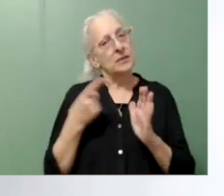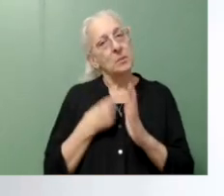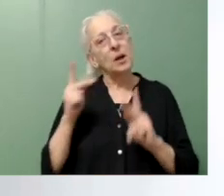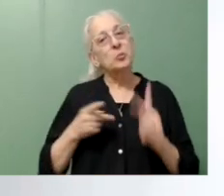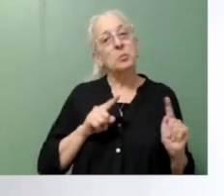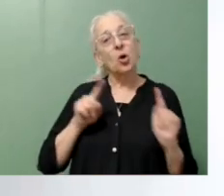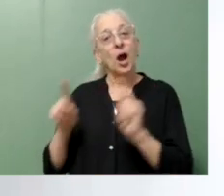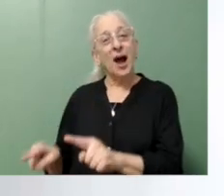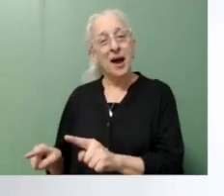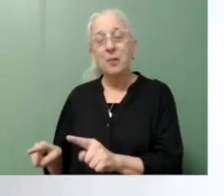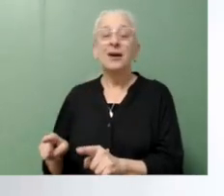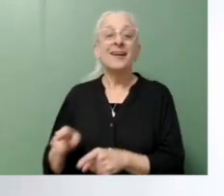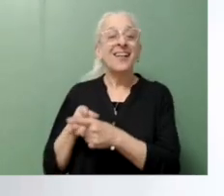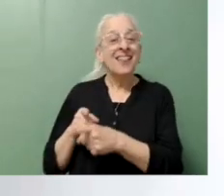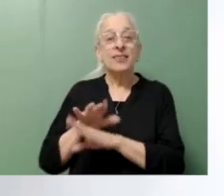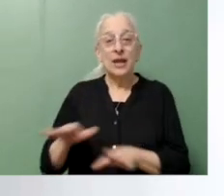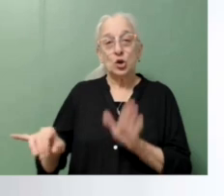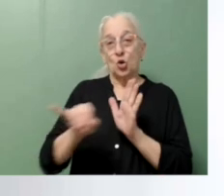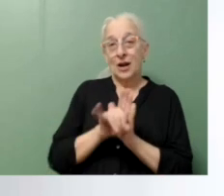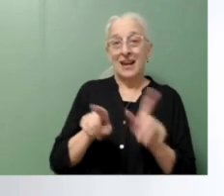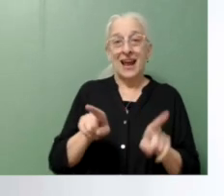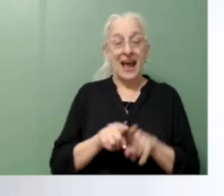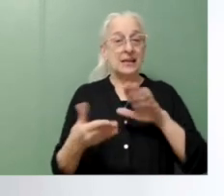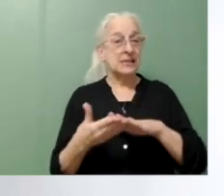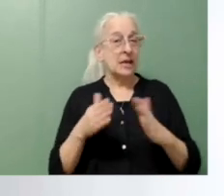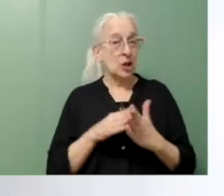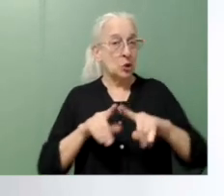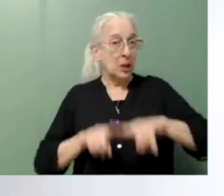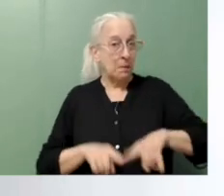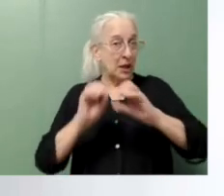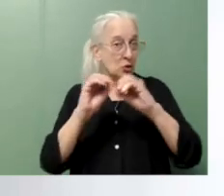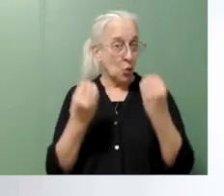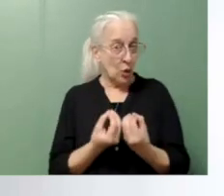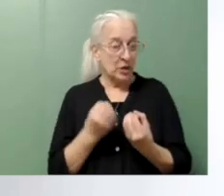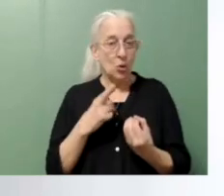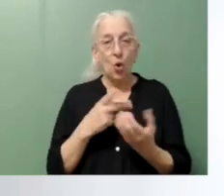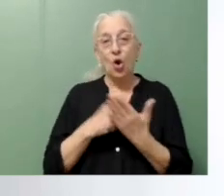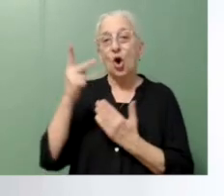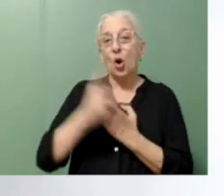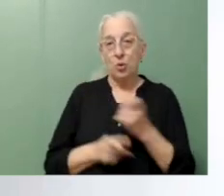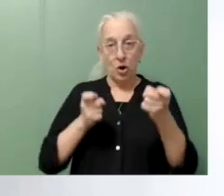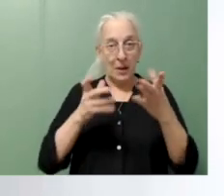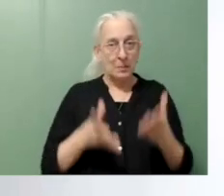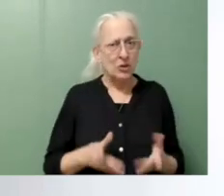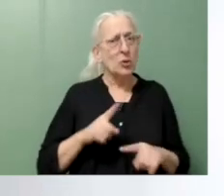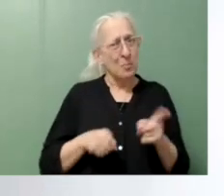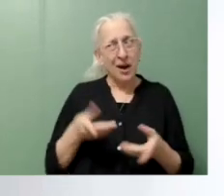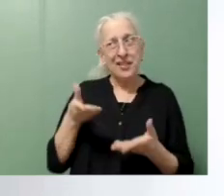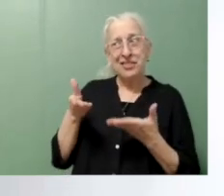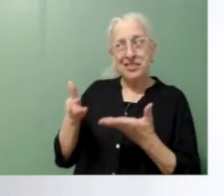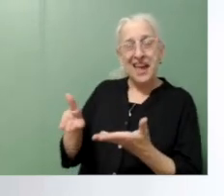attendees who don't identify as a community-based organization or a program administrator, but they're